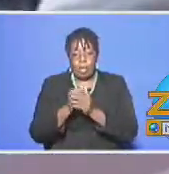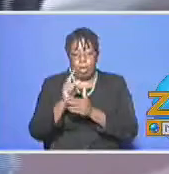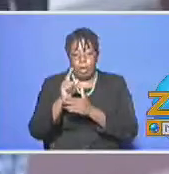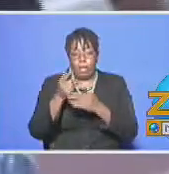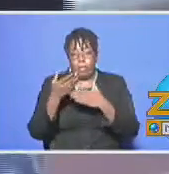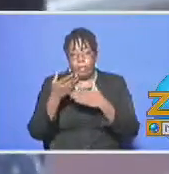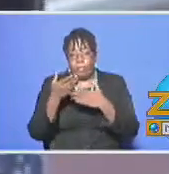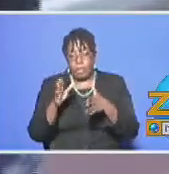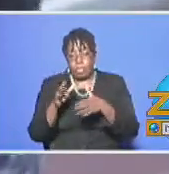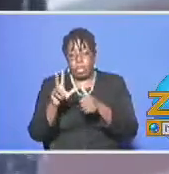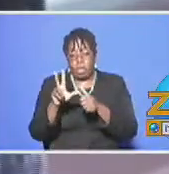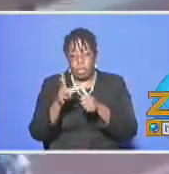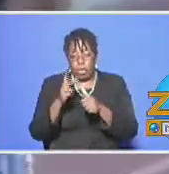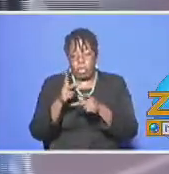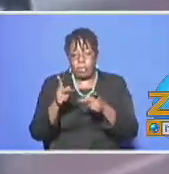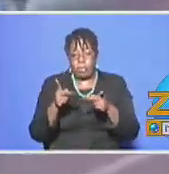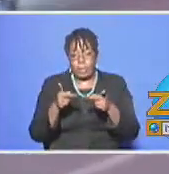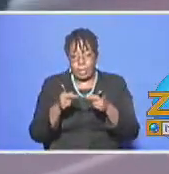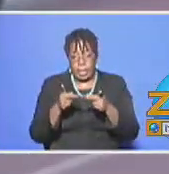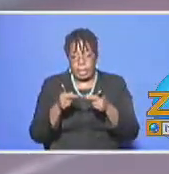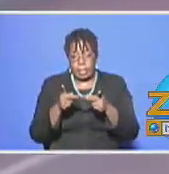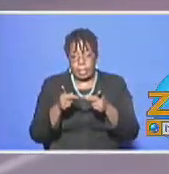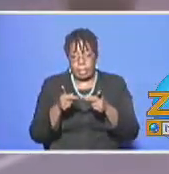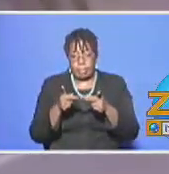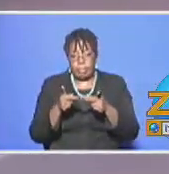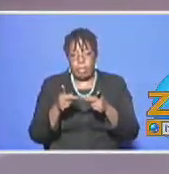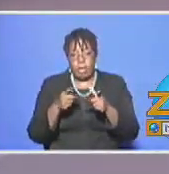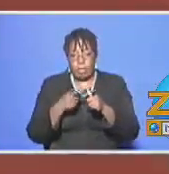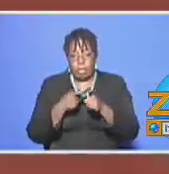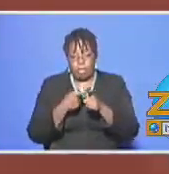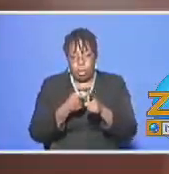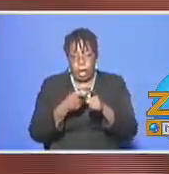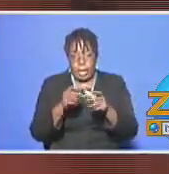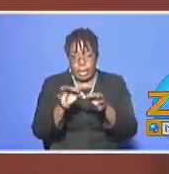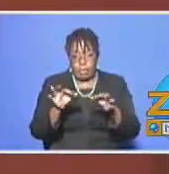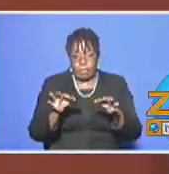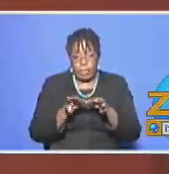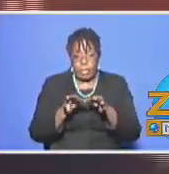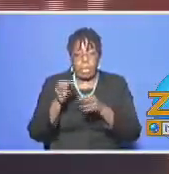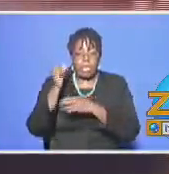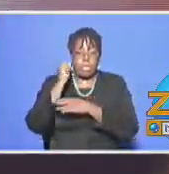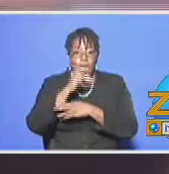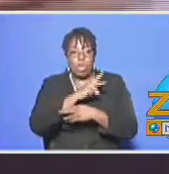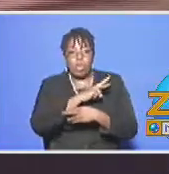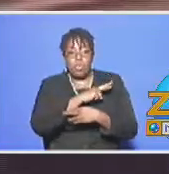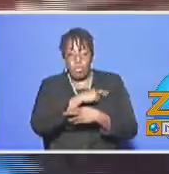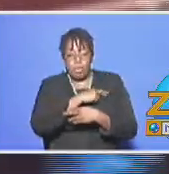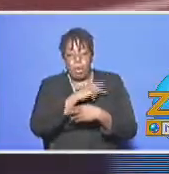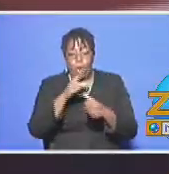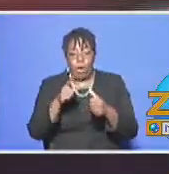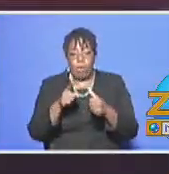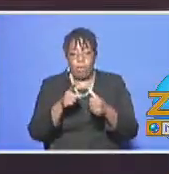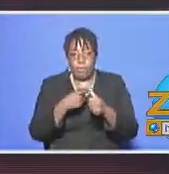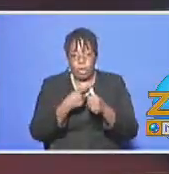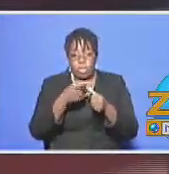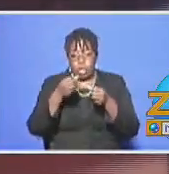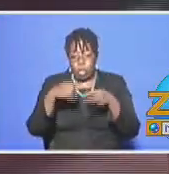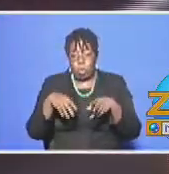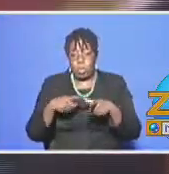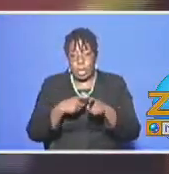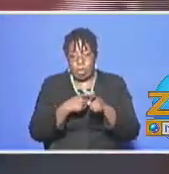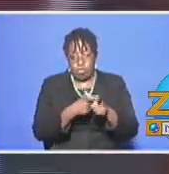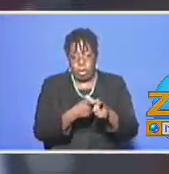in 44.65 seconds. For fellow track and field superstar Shawnee Miller-Weibo, she would suffer her first loss in the women's 200 meters in over